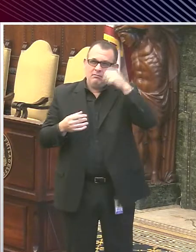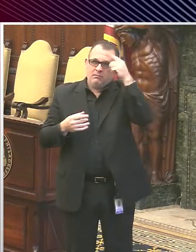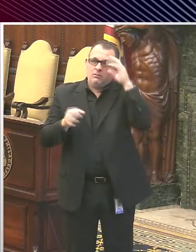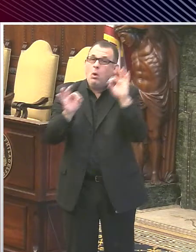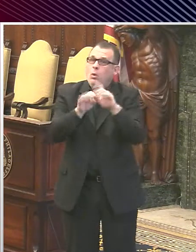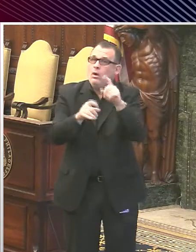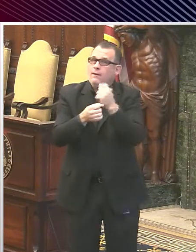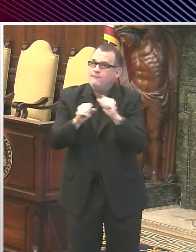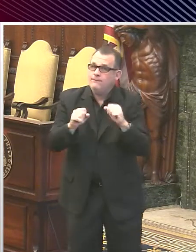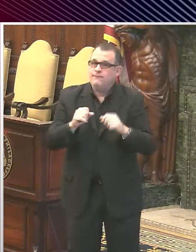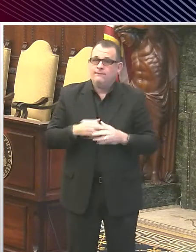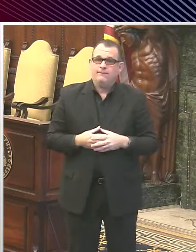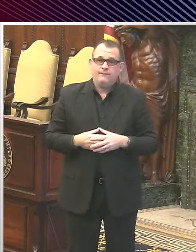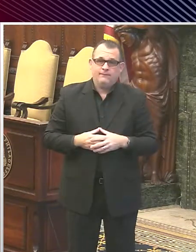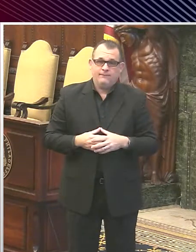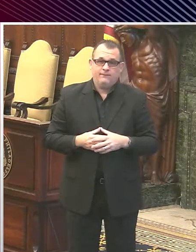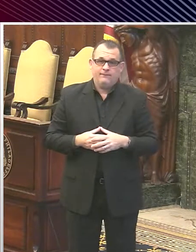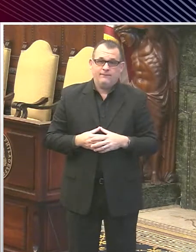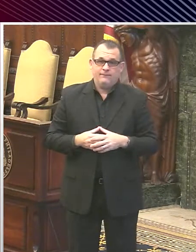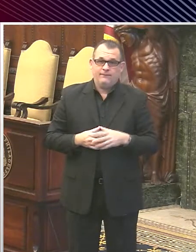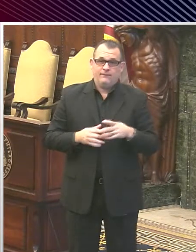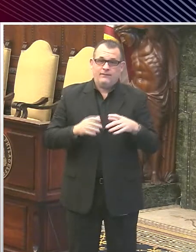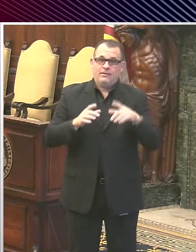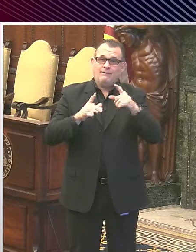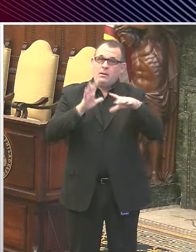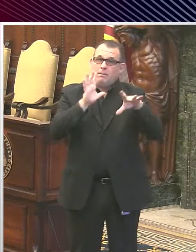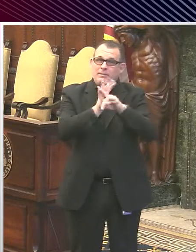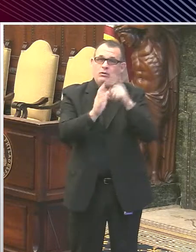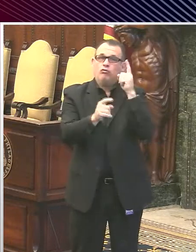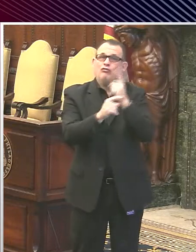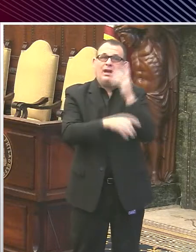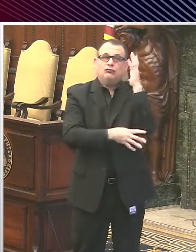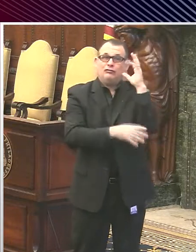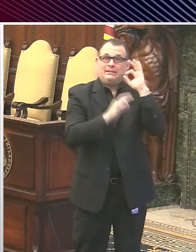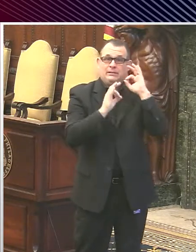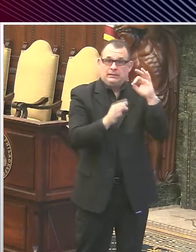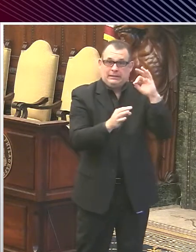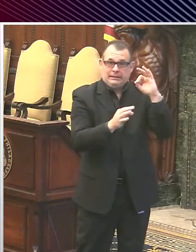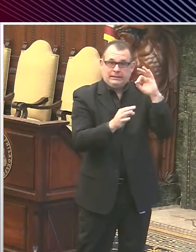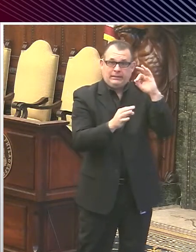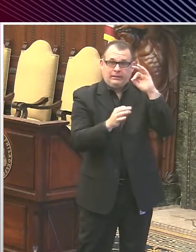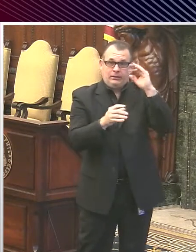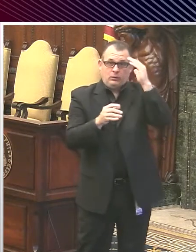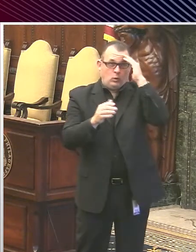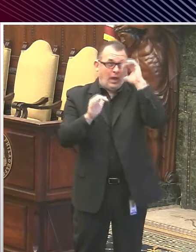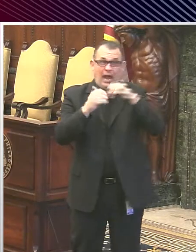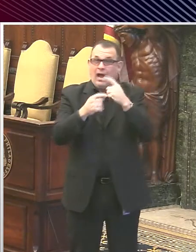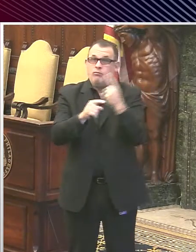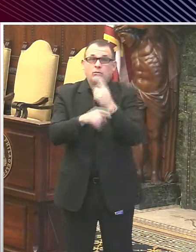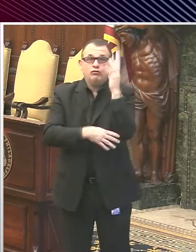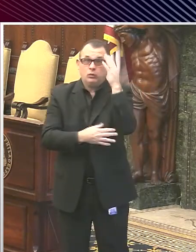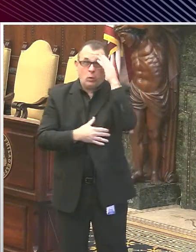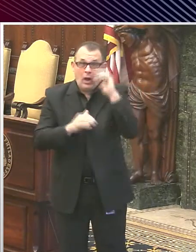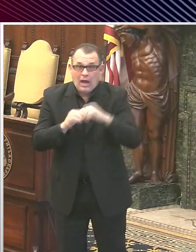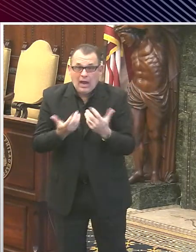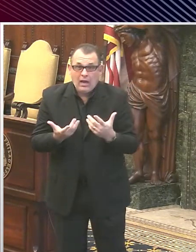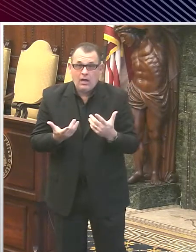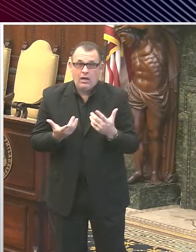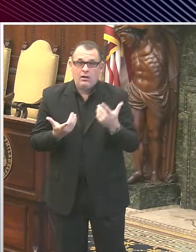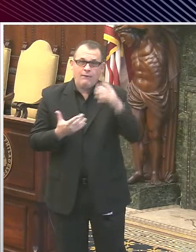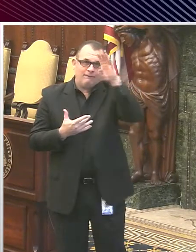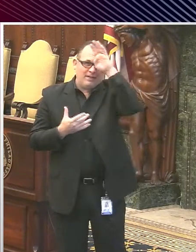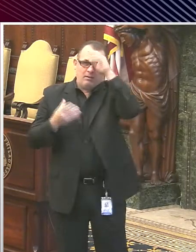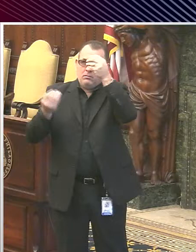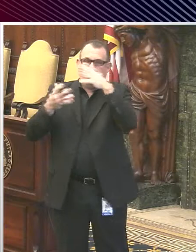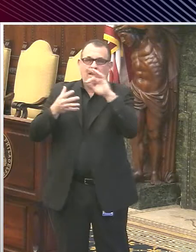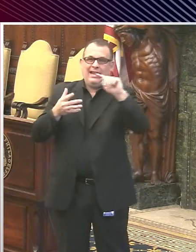and caring for natural cut Christmas trees. So please remember these basic tips from the great members of the fire department.